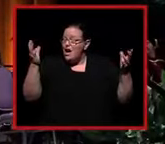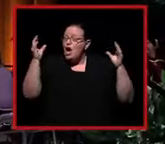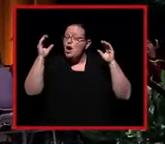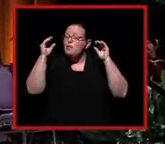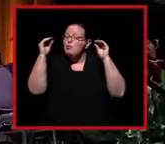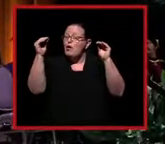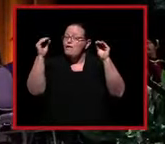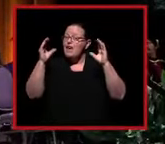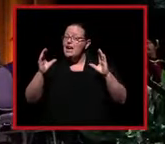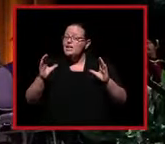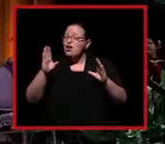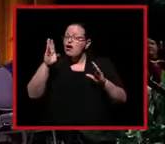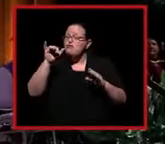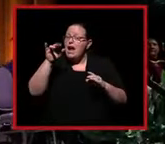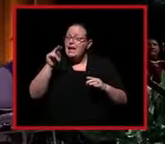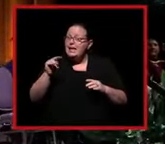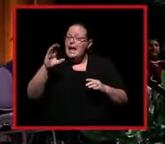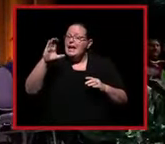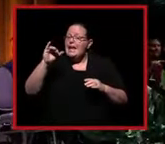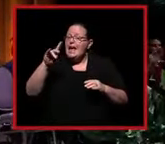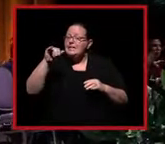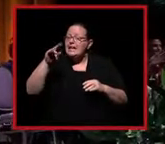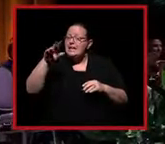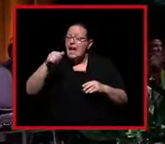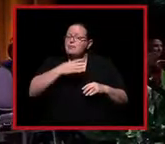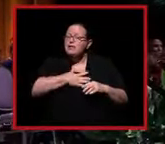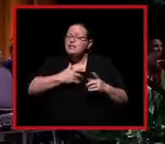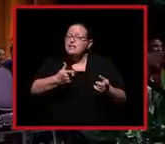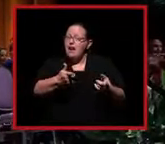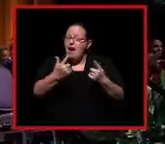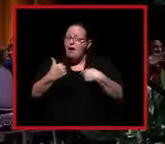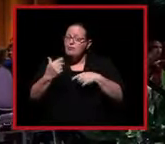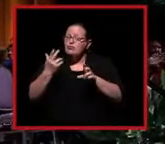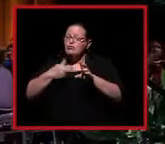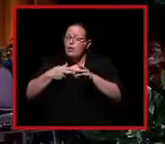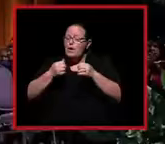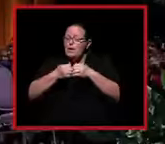Professor Brian Candida. Would you please join me?